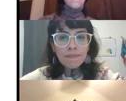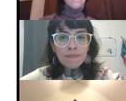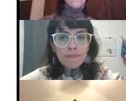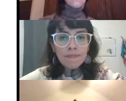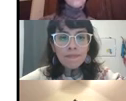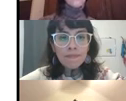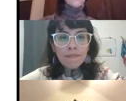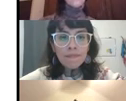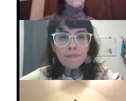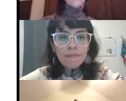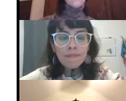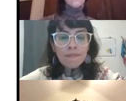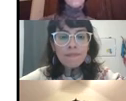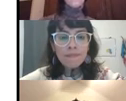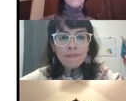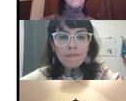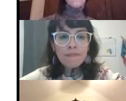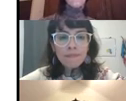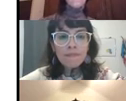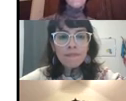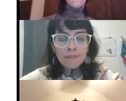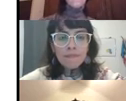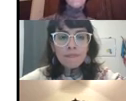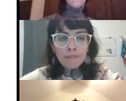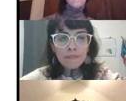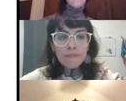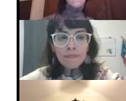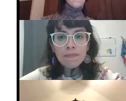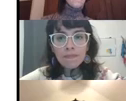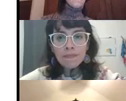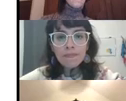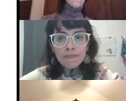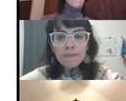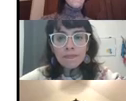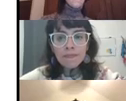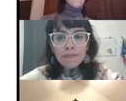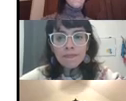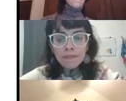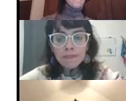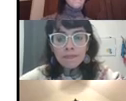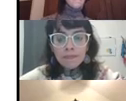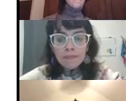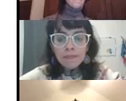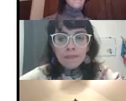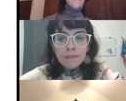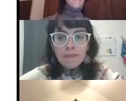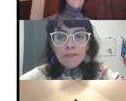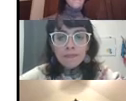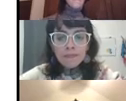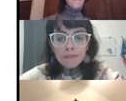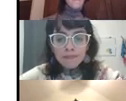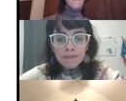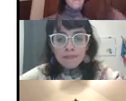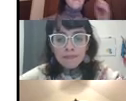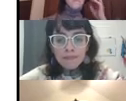Right now, we are asking for emergency federal funding to support Chicagoland Transit. It is estimated that by March of 2021,